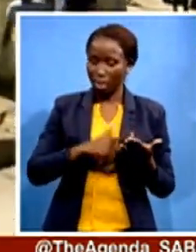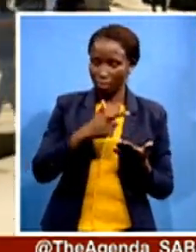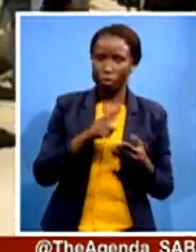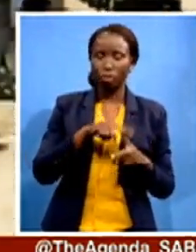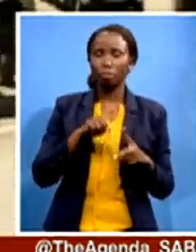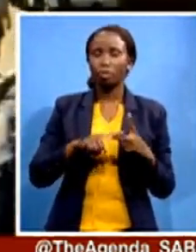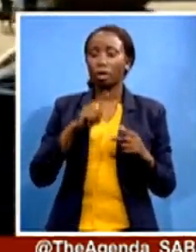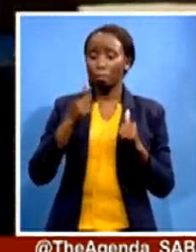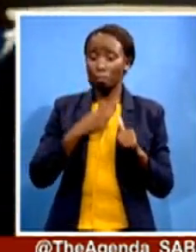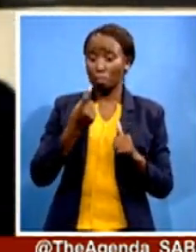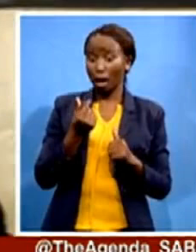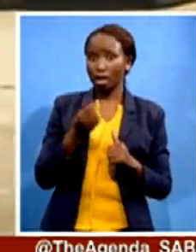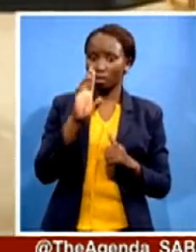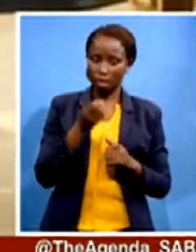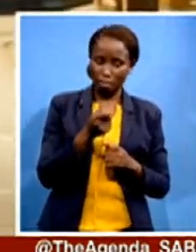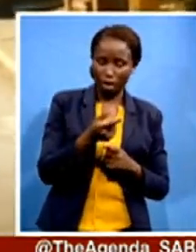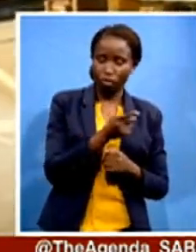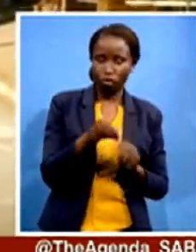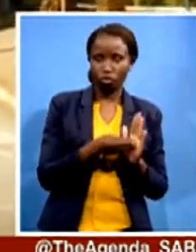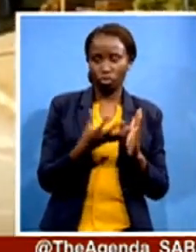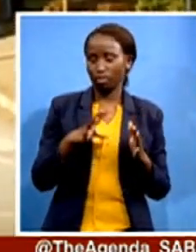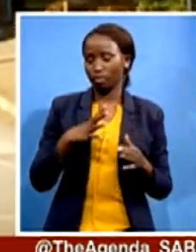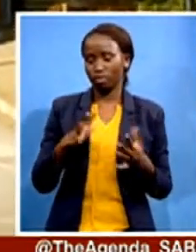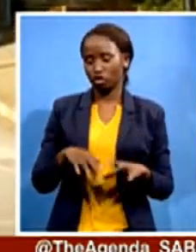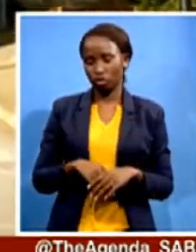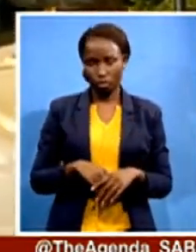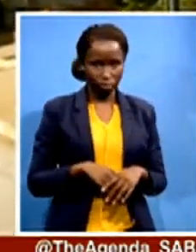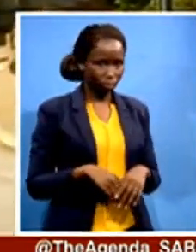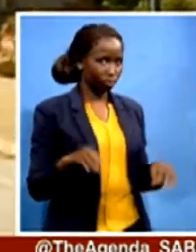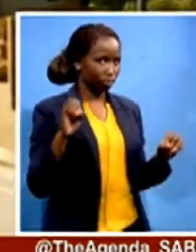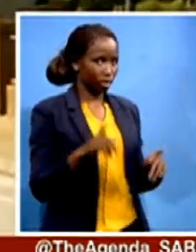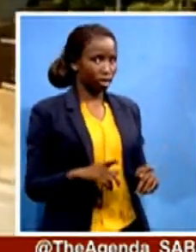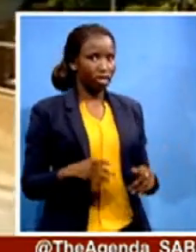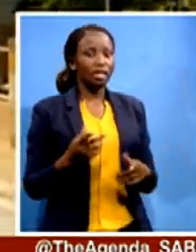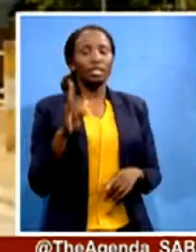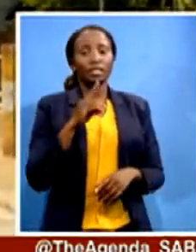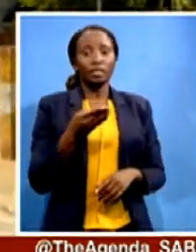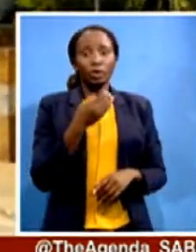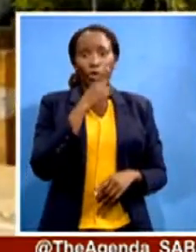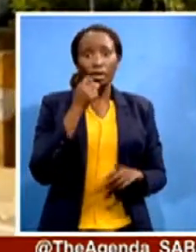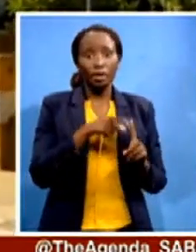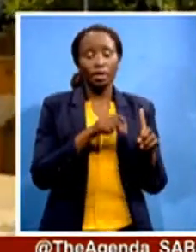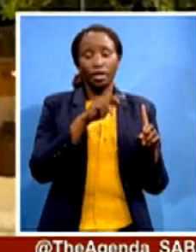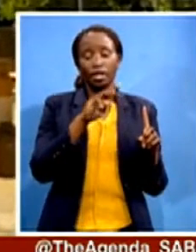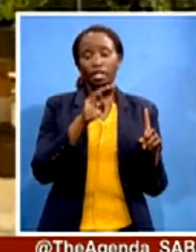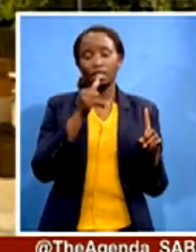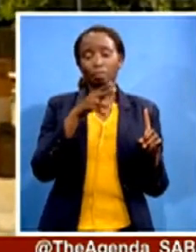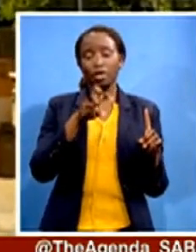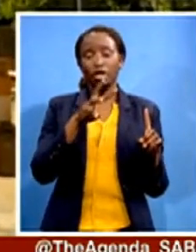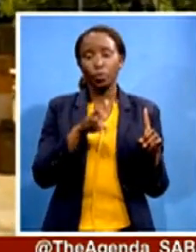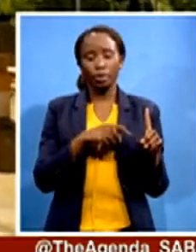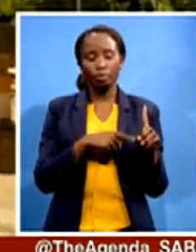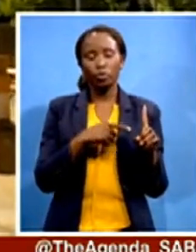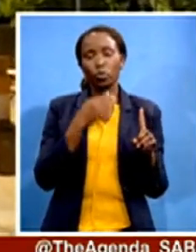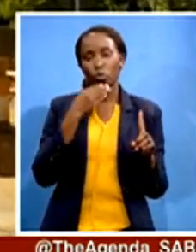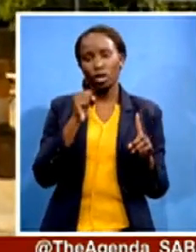time. Yes. Well, Desiree, that was Siphiwe Ngenge, the SRC president here at the University of Fort Hare. I understand